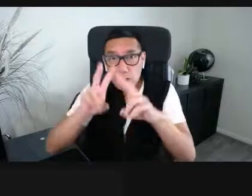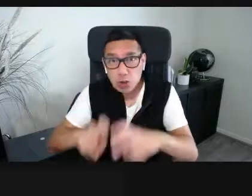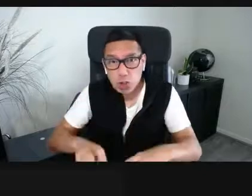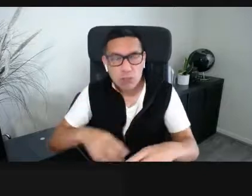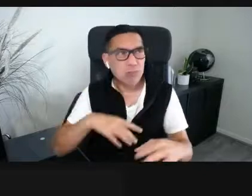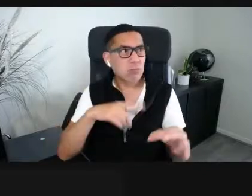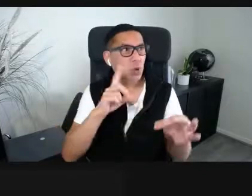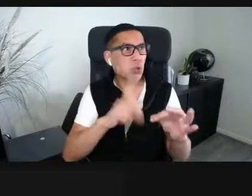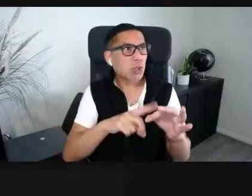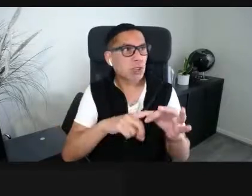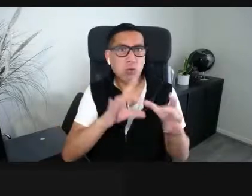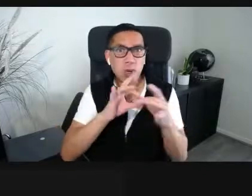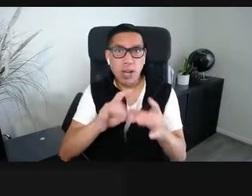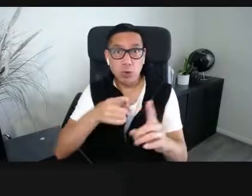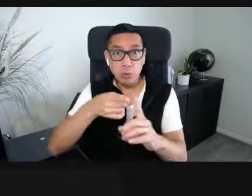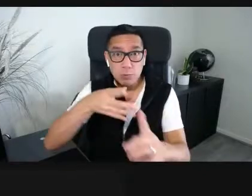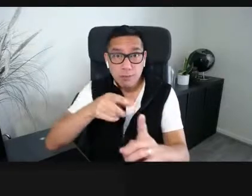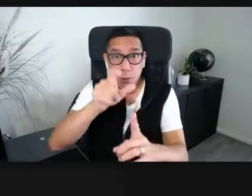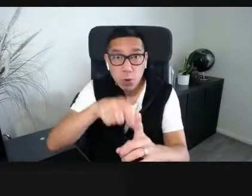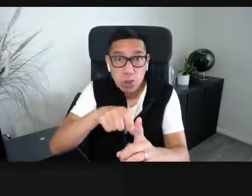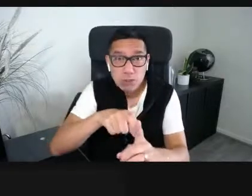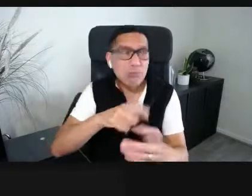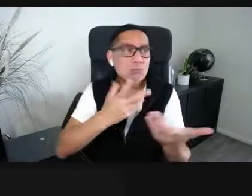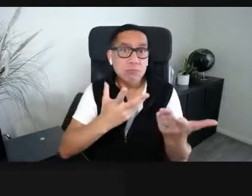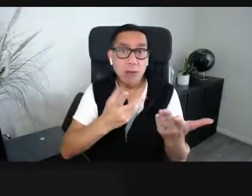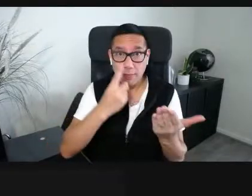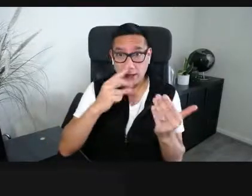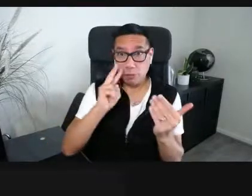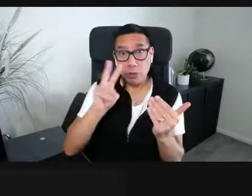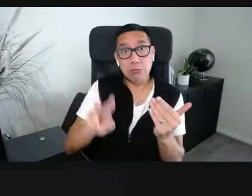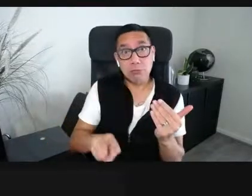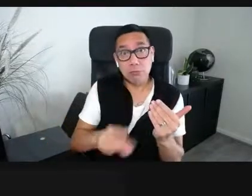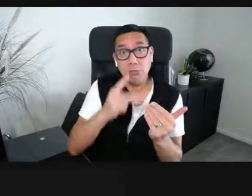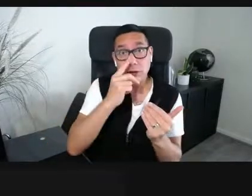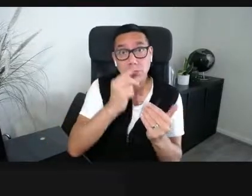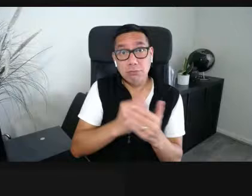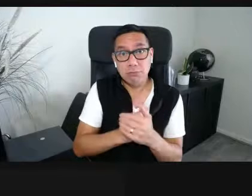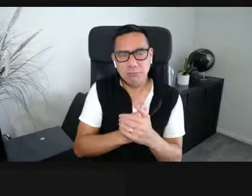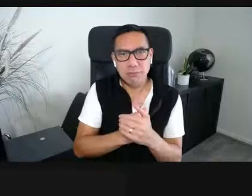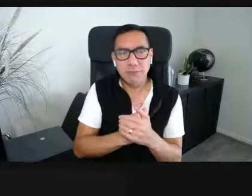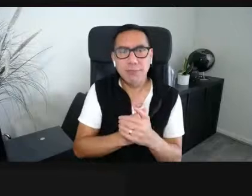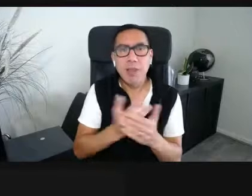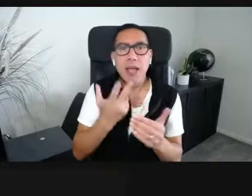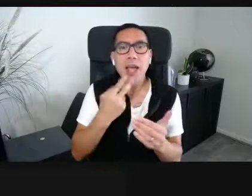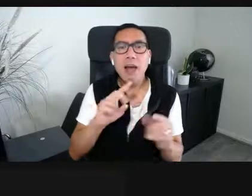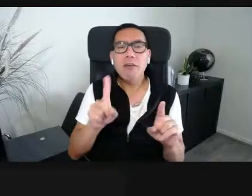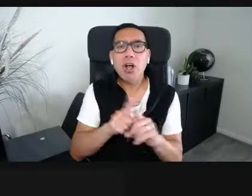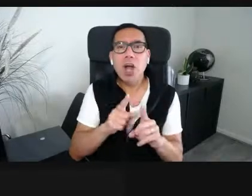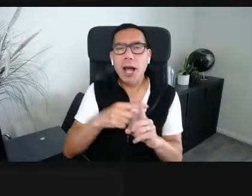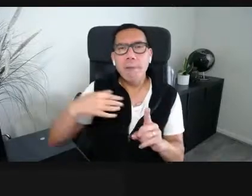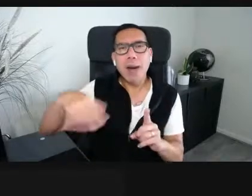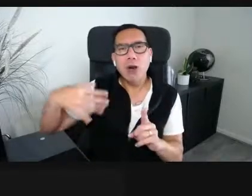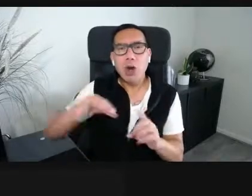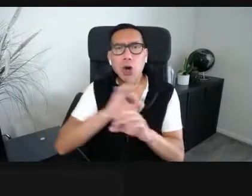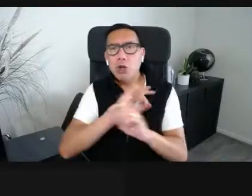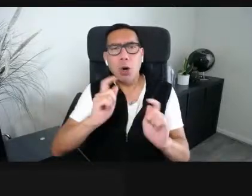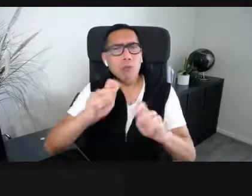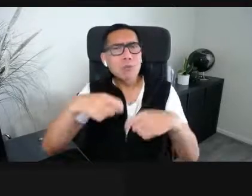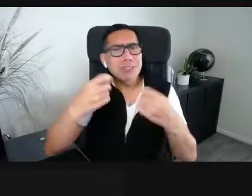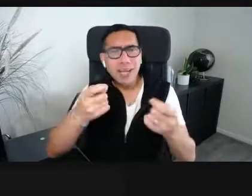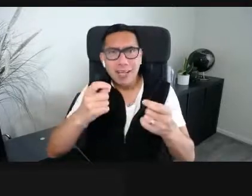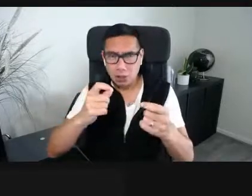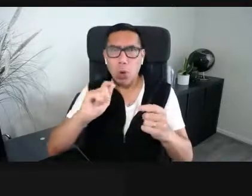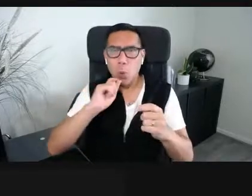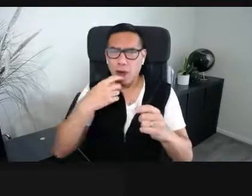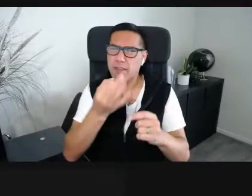to the researchers and they'll be able to see them. And then if they're not presenting anything, we'll have a bit of a discussion. So just please feel free to